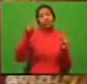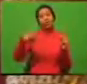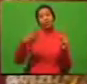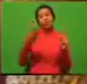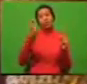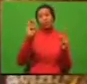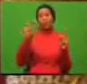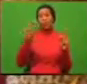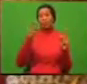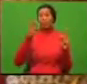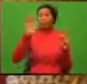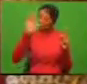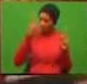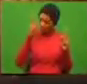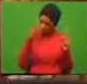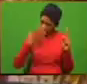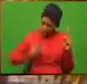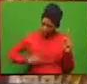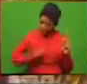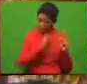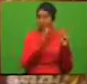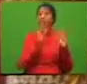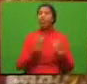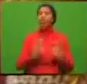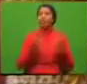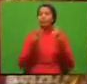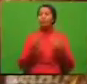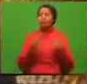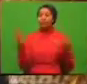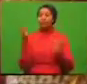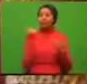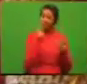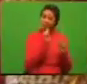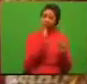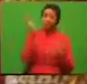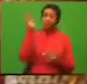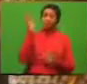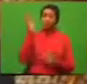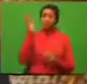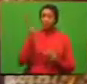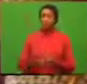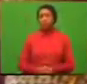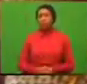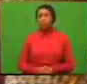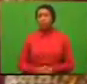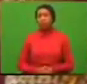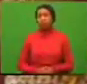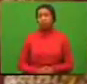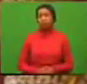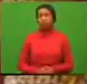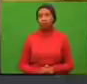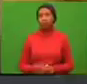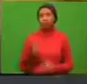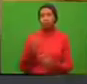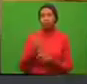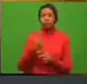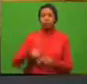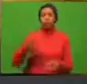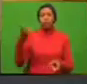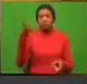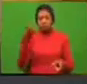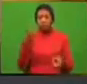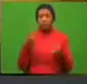Please. Honourable Member, we have listened to Chief Whip ANC. Please take your seat. Please. Ngicela